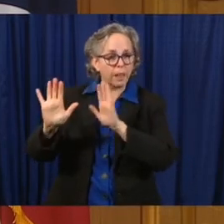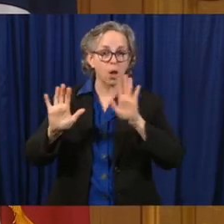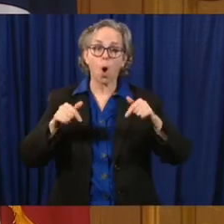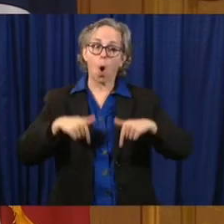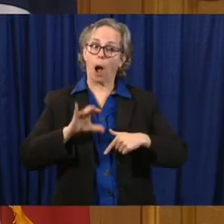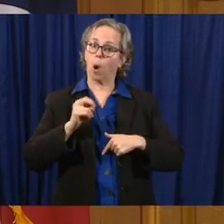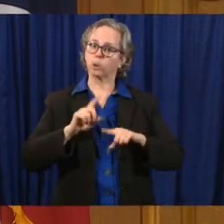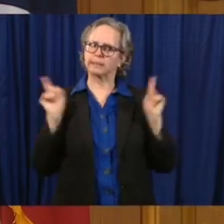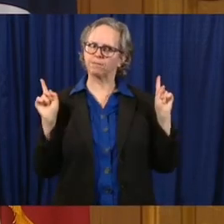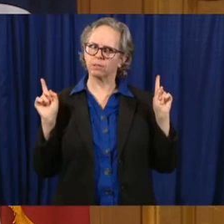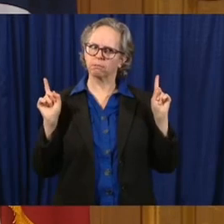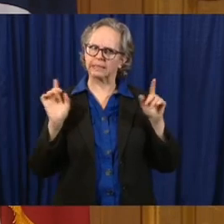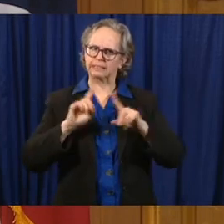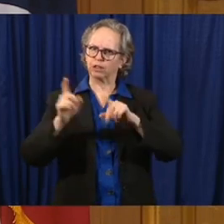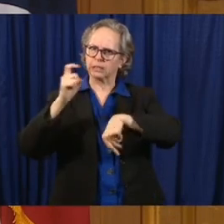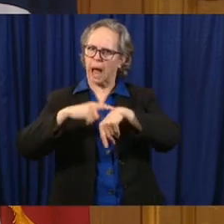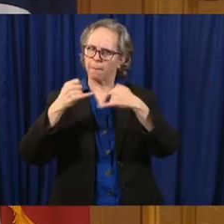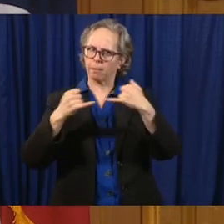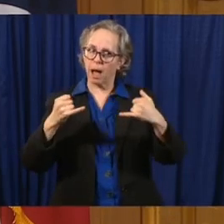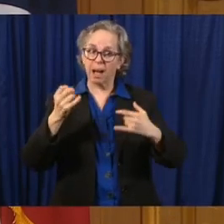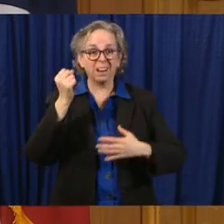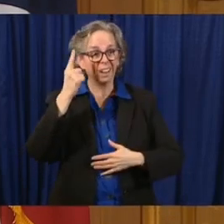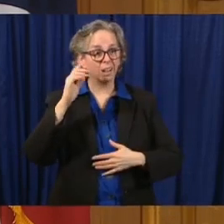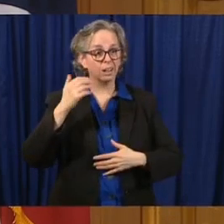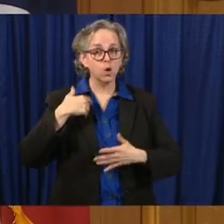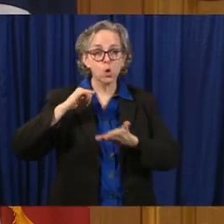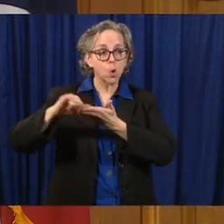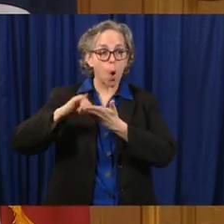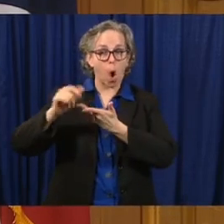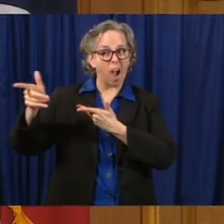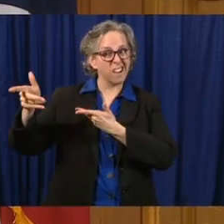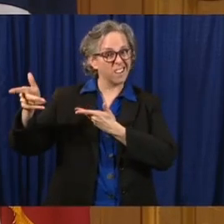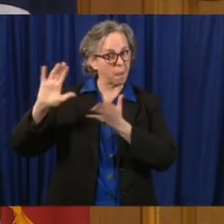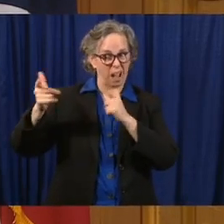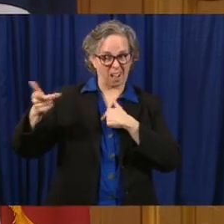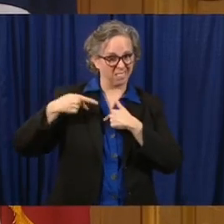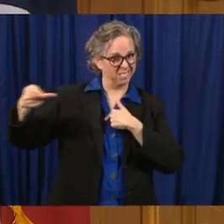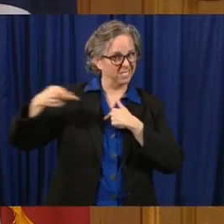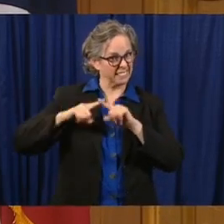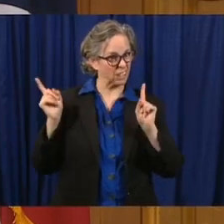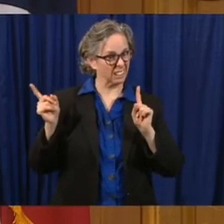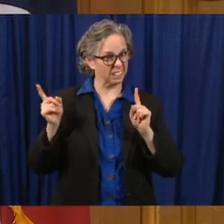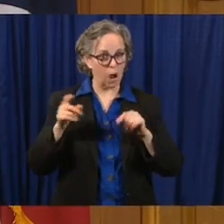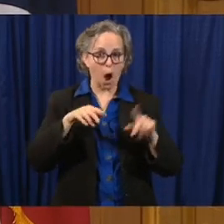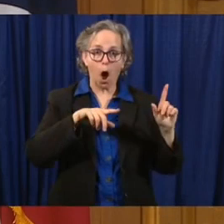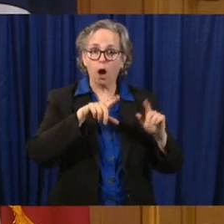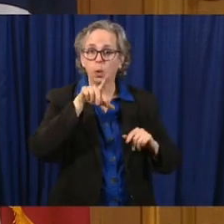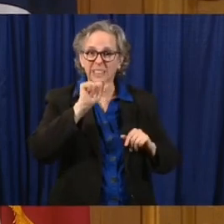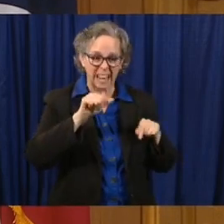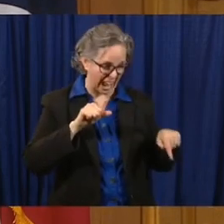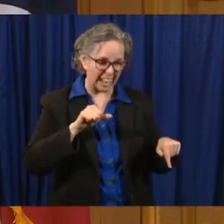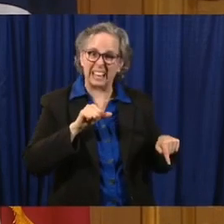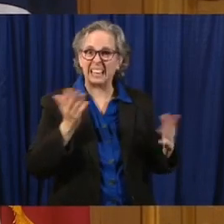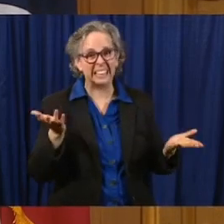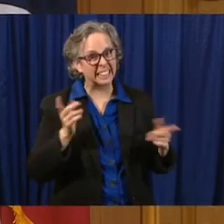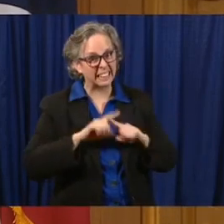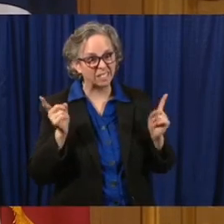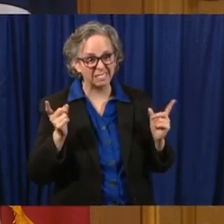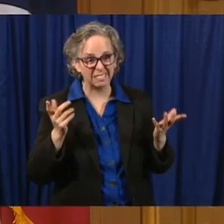information that we can get. But ultimately, it's your decision to make? Well, every state's different. I mean, every